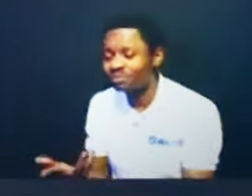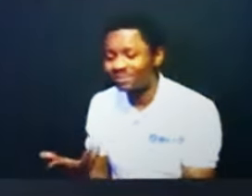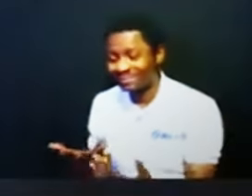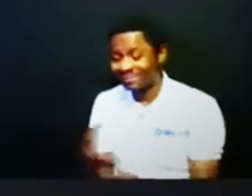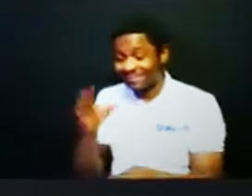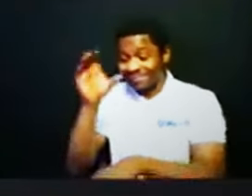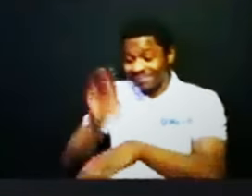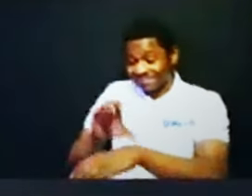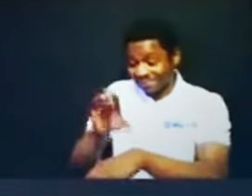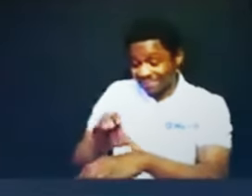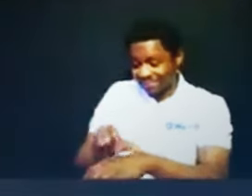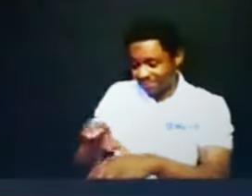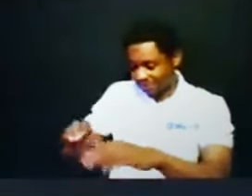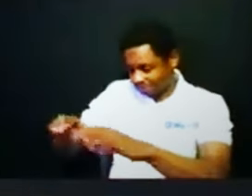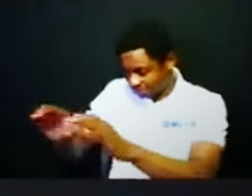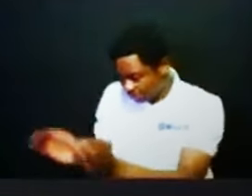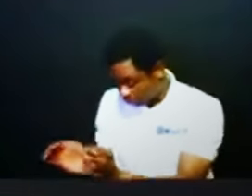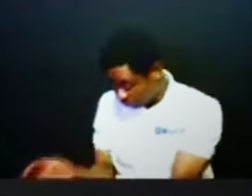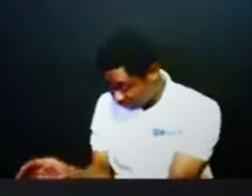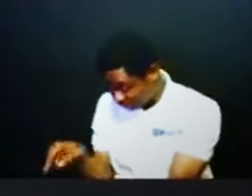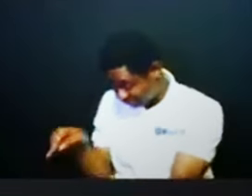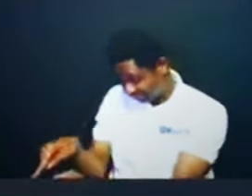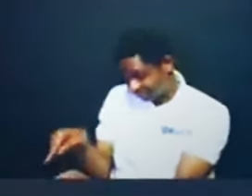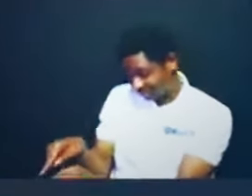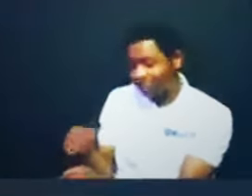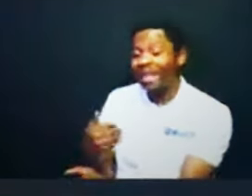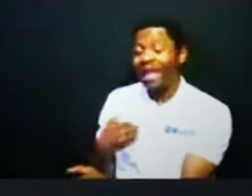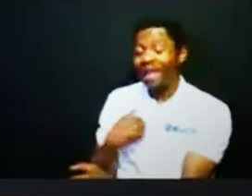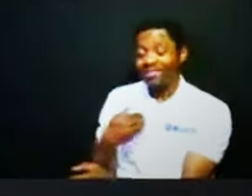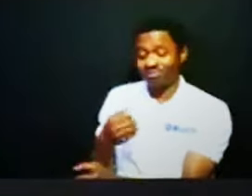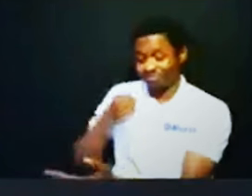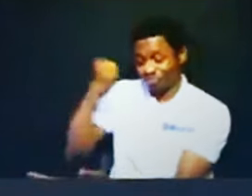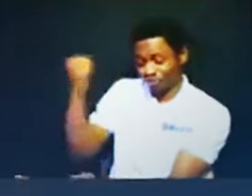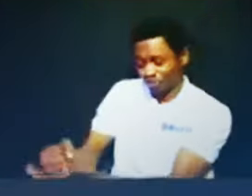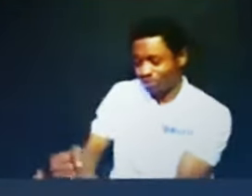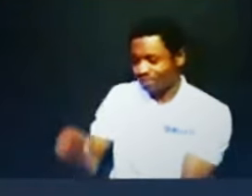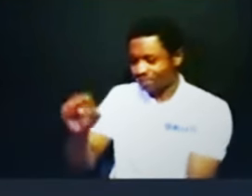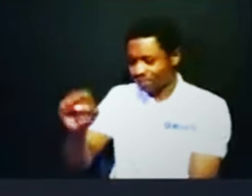The church God founded has an inscription or